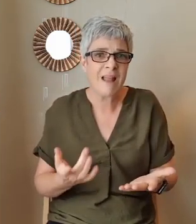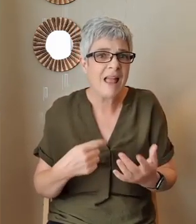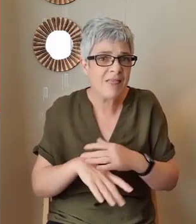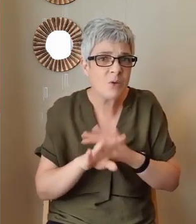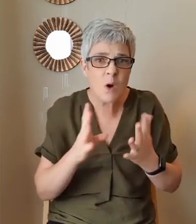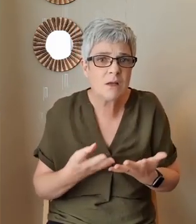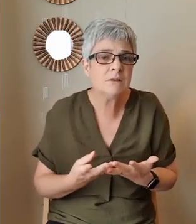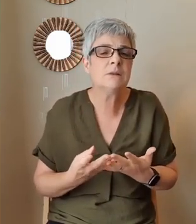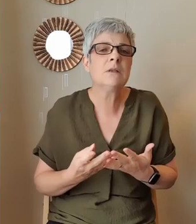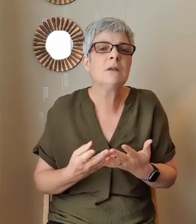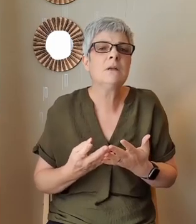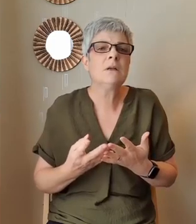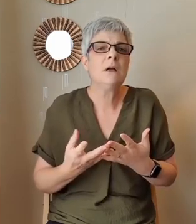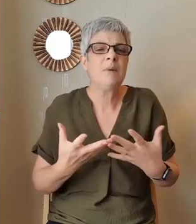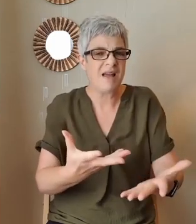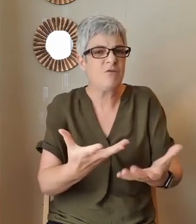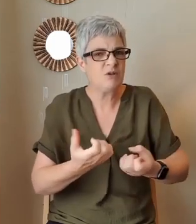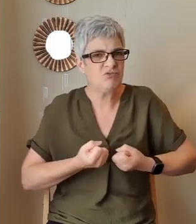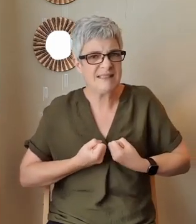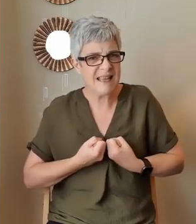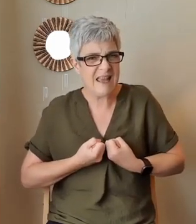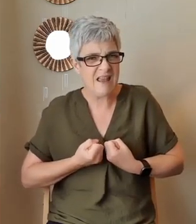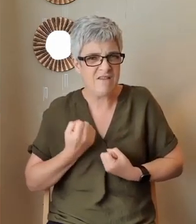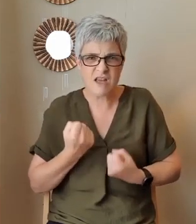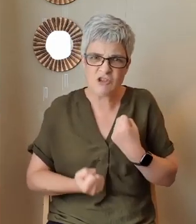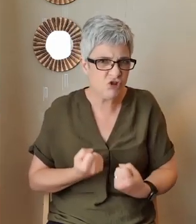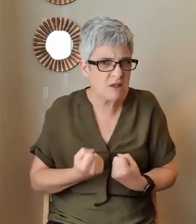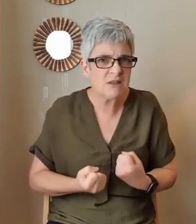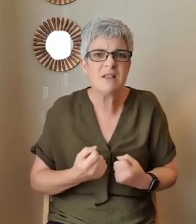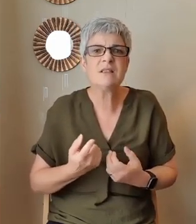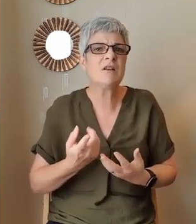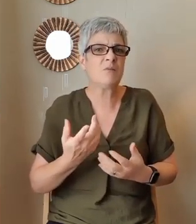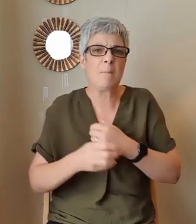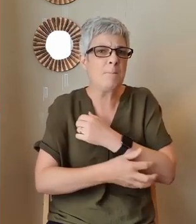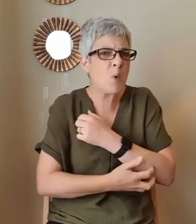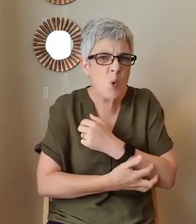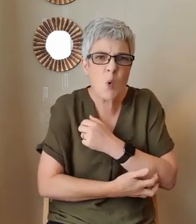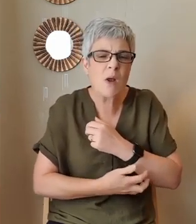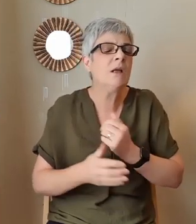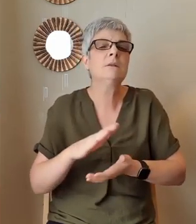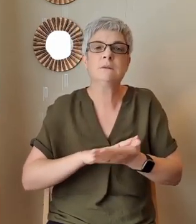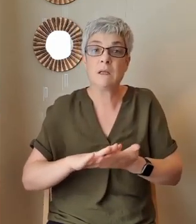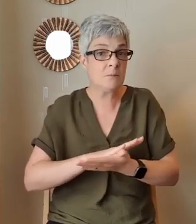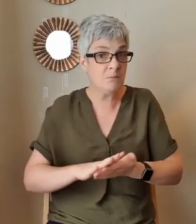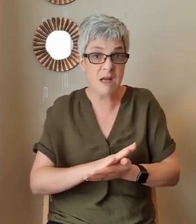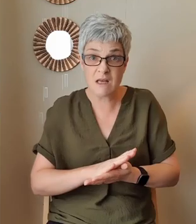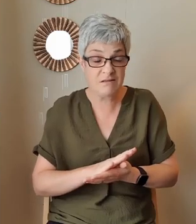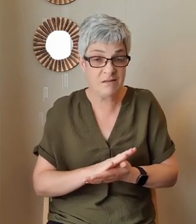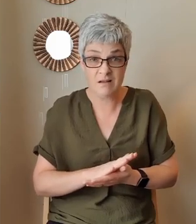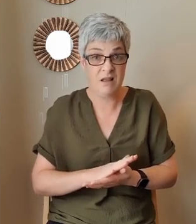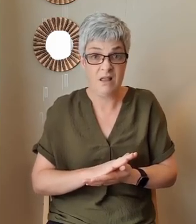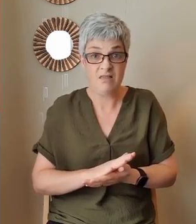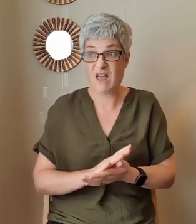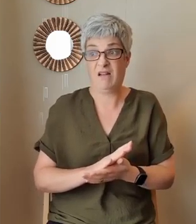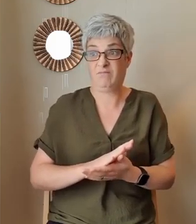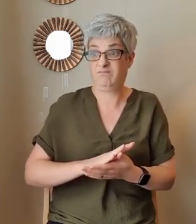simply because we're in the receiving end of injustice, just because we are poor or whatever, does not mean that we're in the possession